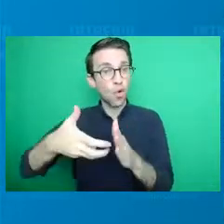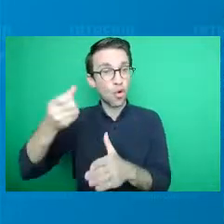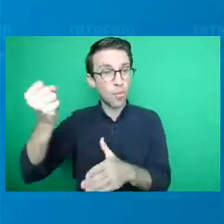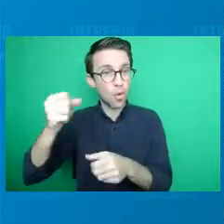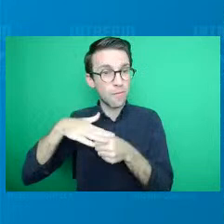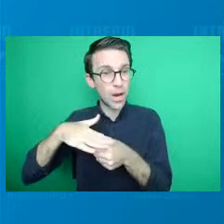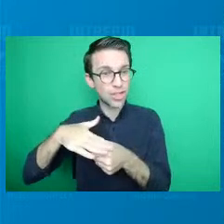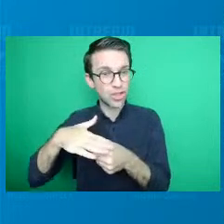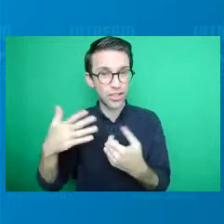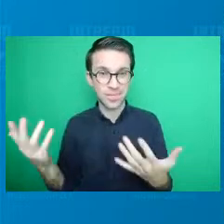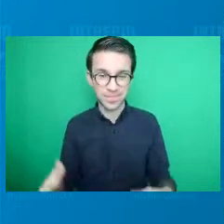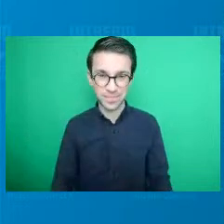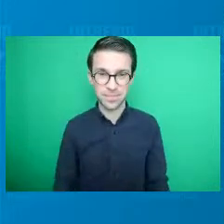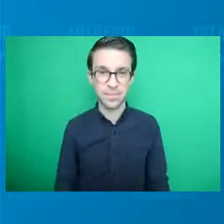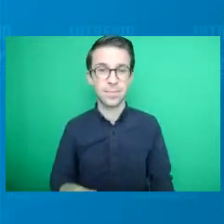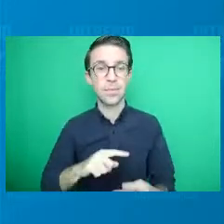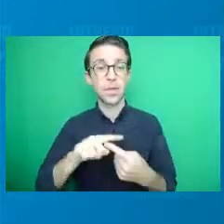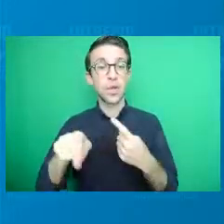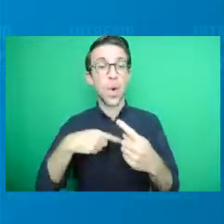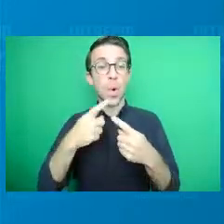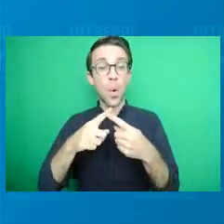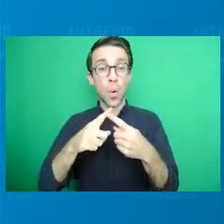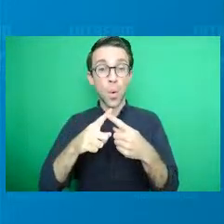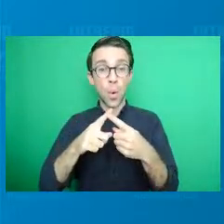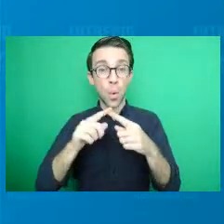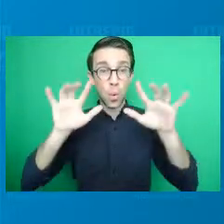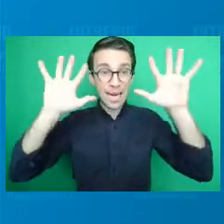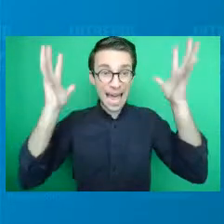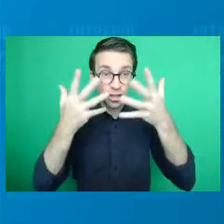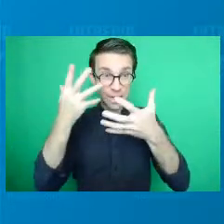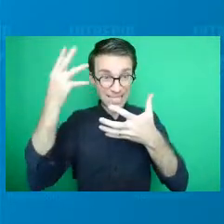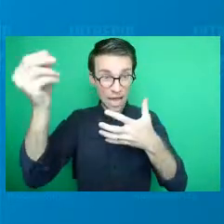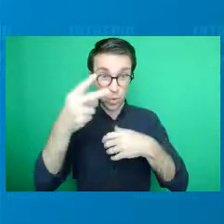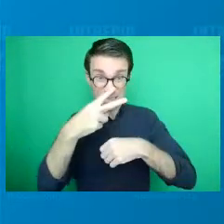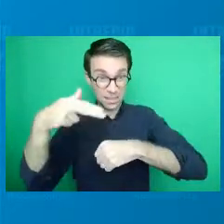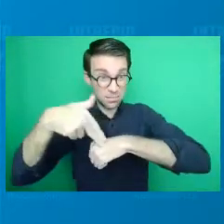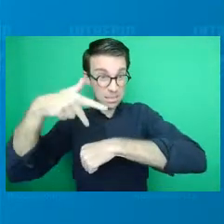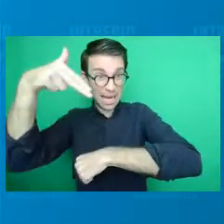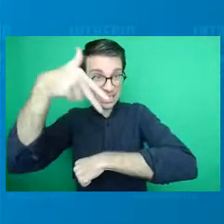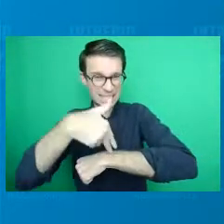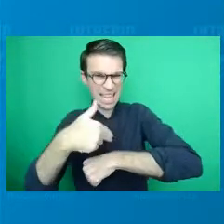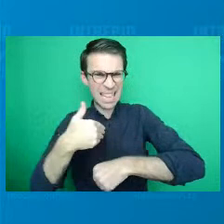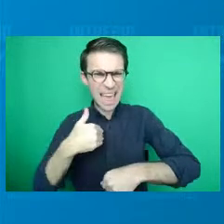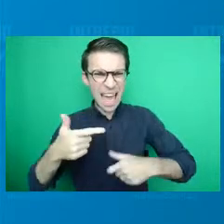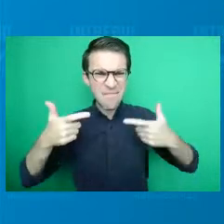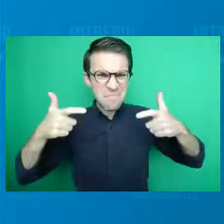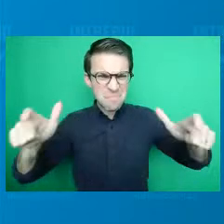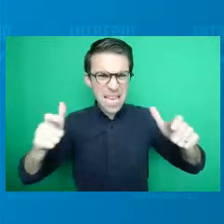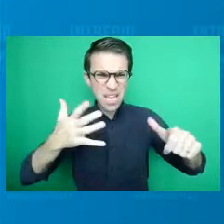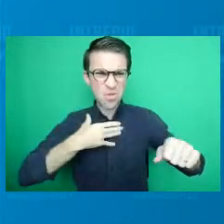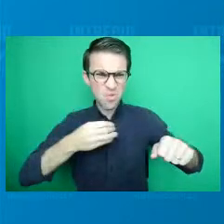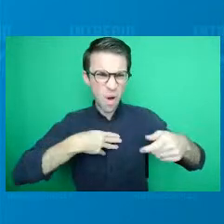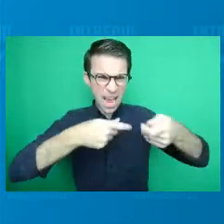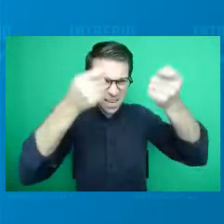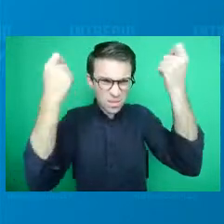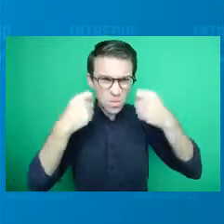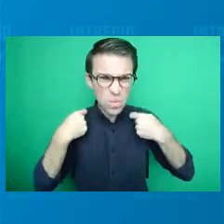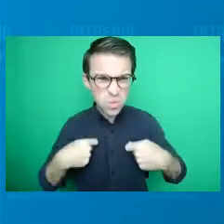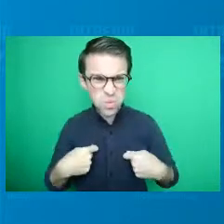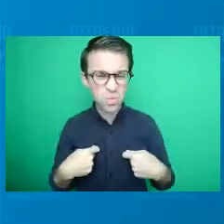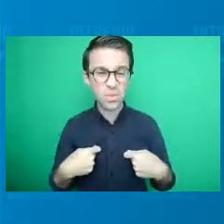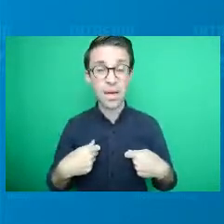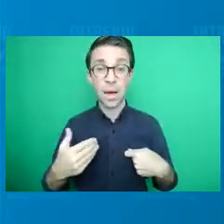pressure. When astronauts go out into space and take a spacewalk, they wear these big heavy suits, and for lots of good reasons. One of them